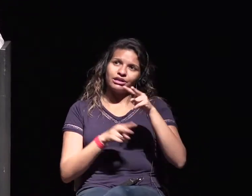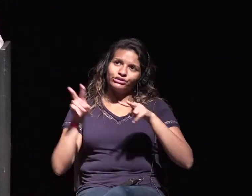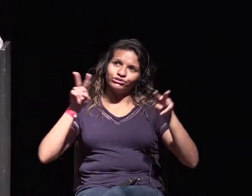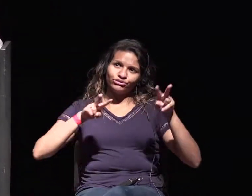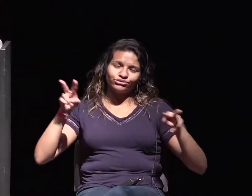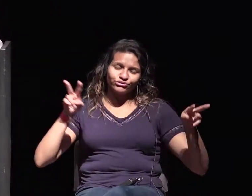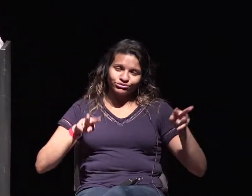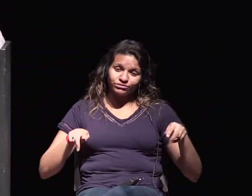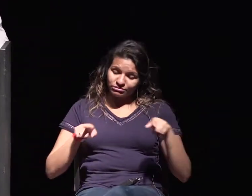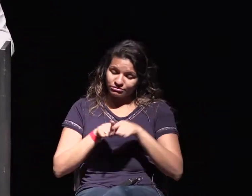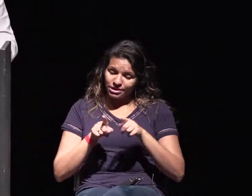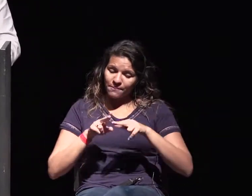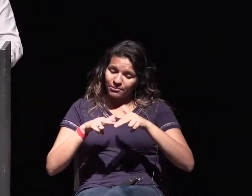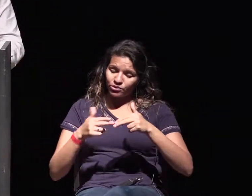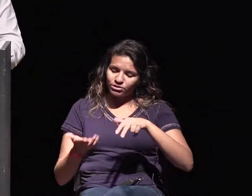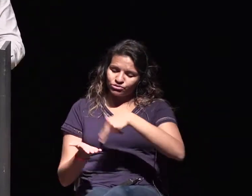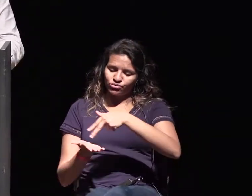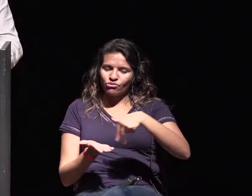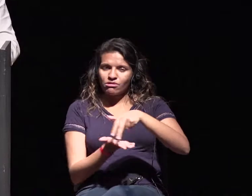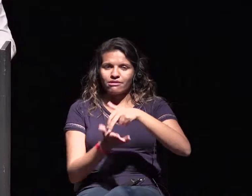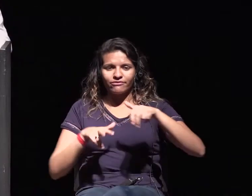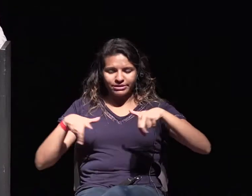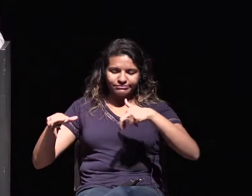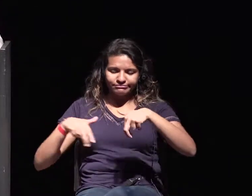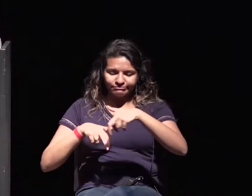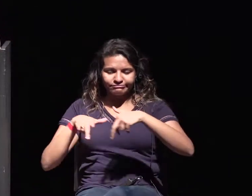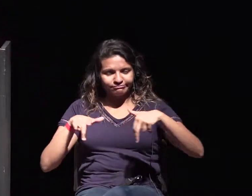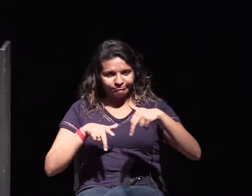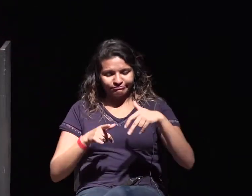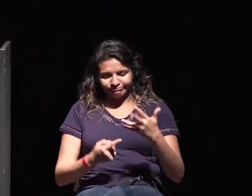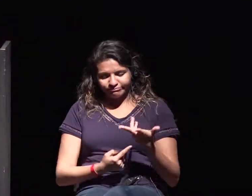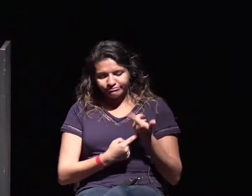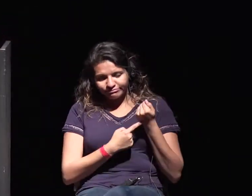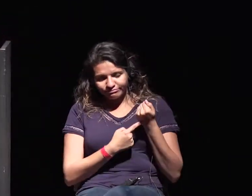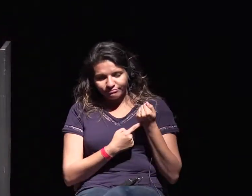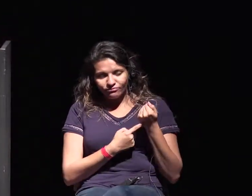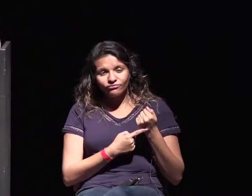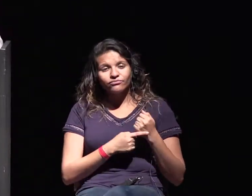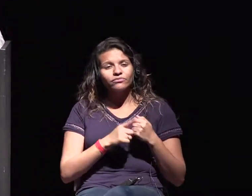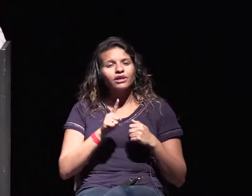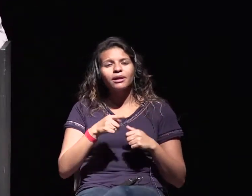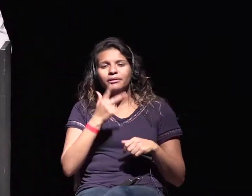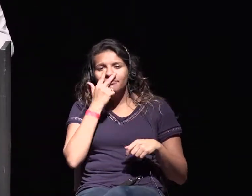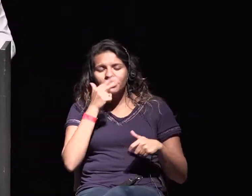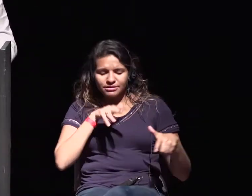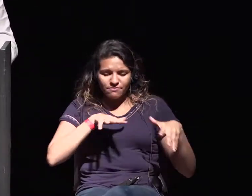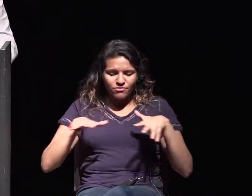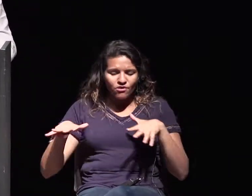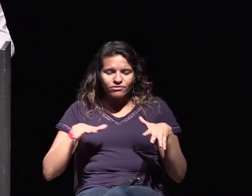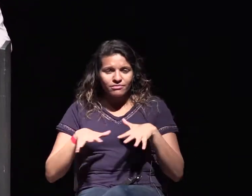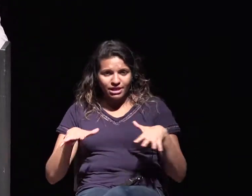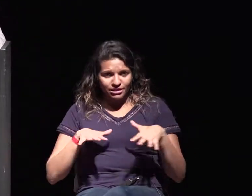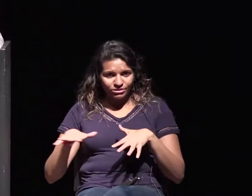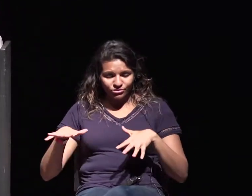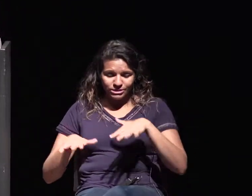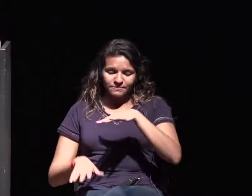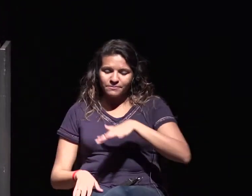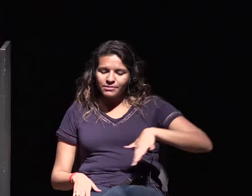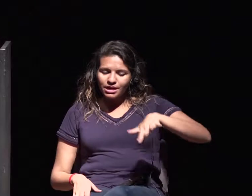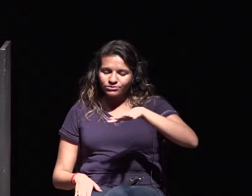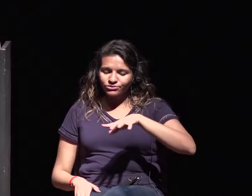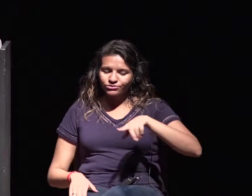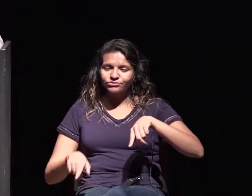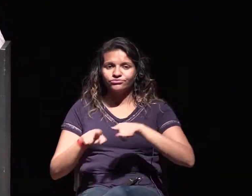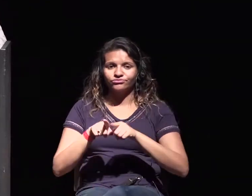To choreograph is the writing of movement in time and space. The word exhibition and its French